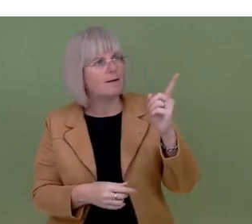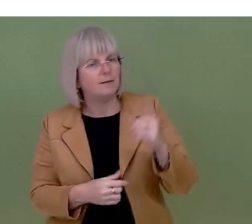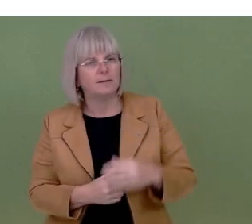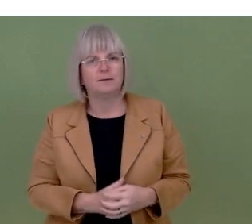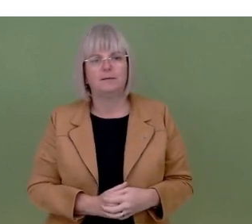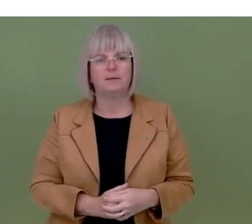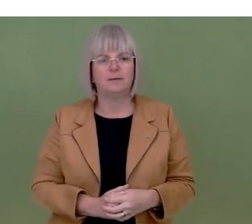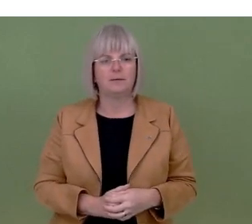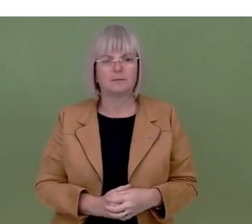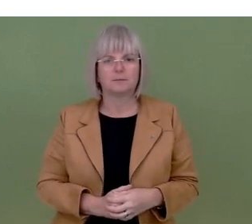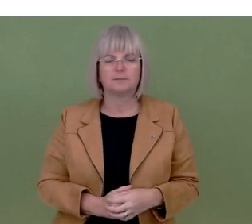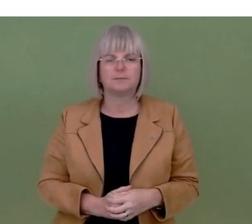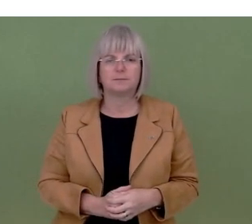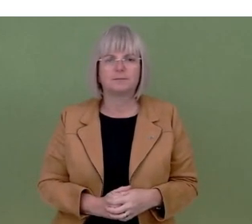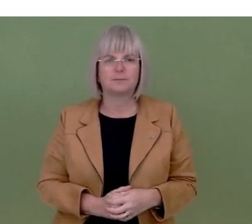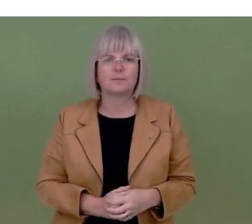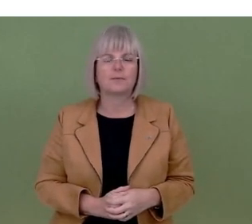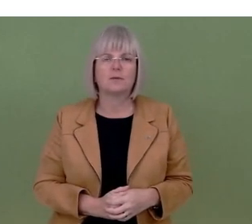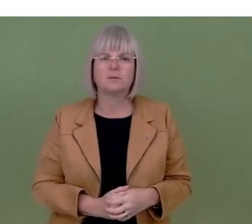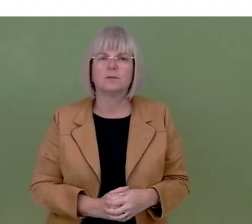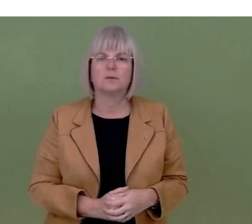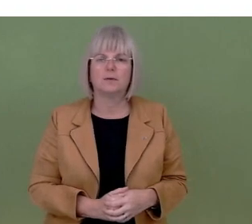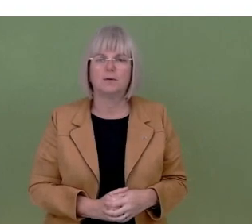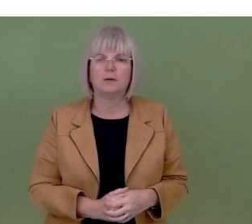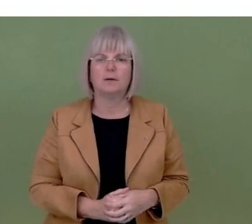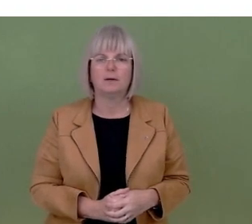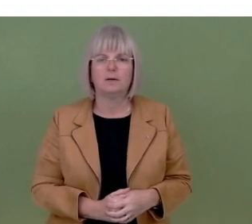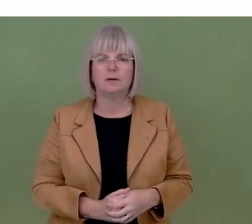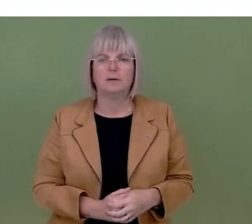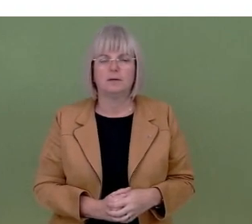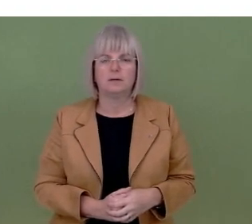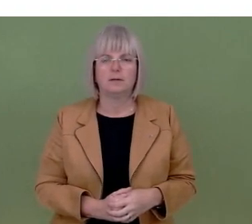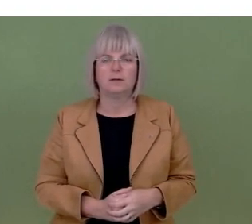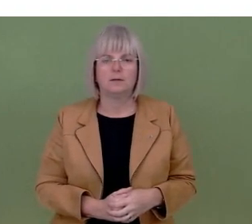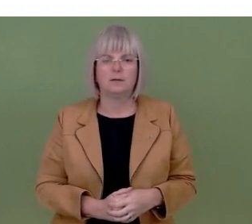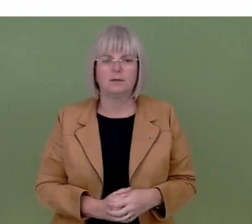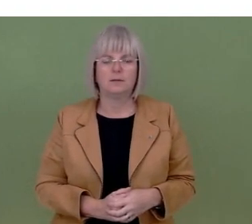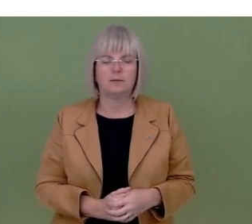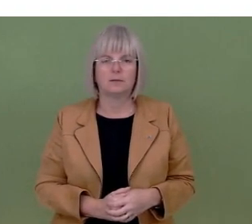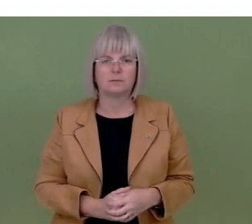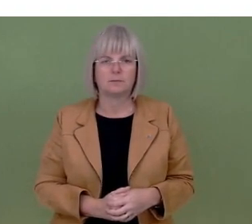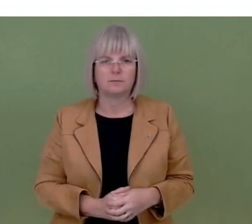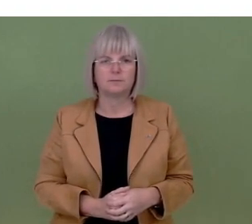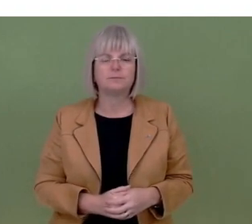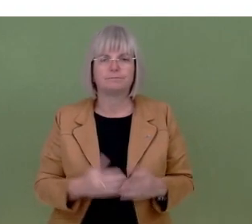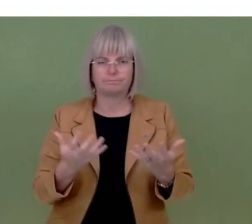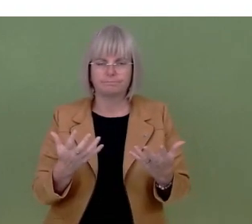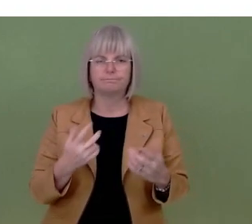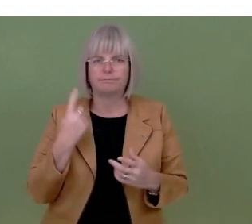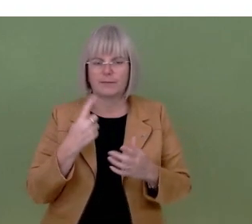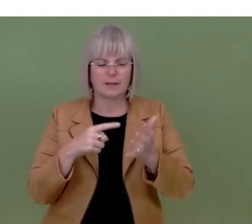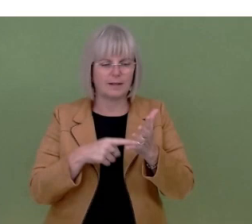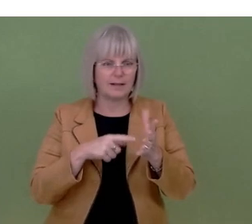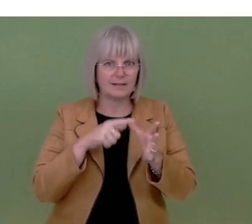which are the ones who I work a little more closely with. So just thinking then, in terms of what TAPs and APs in Lancashire, South